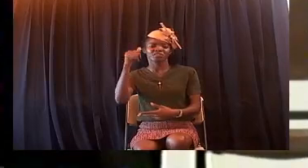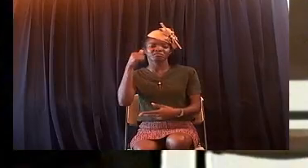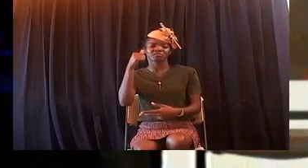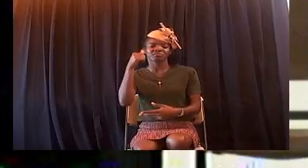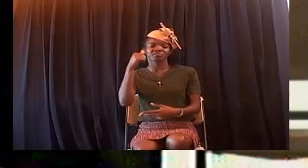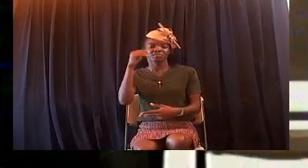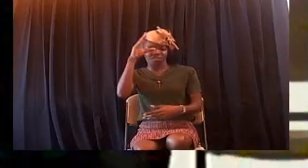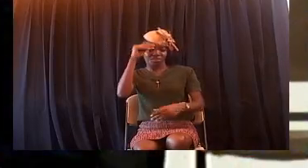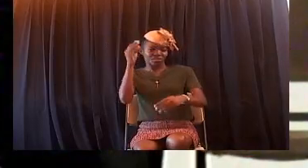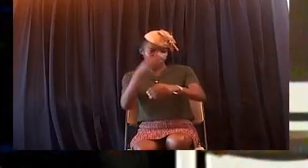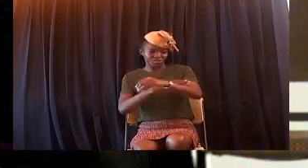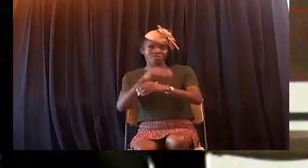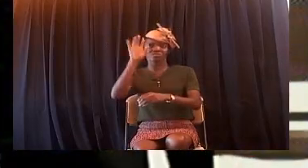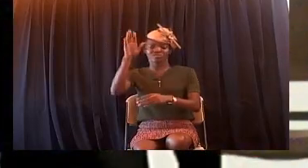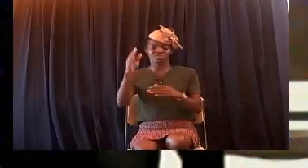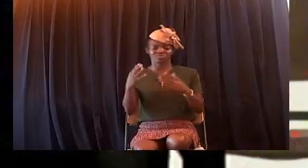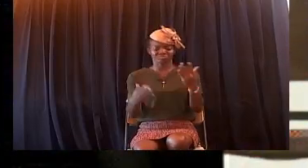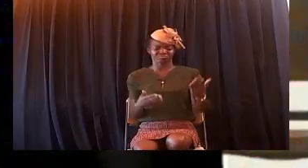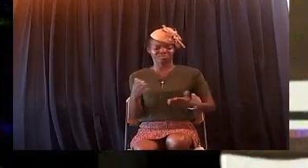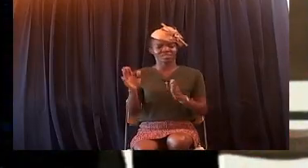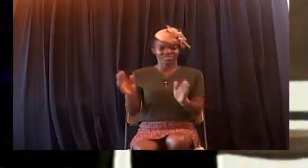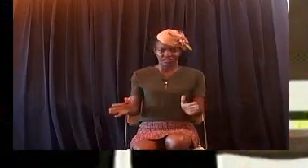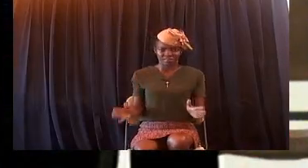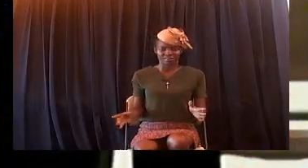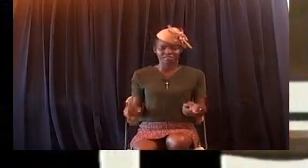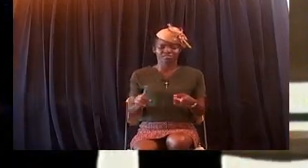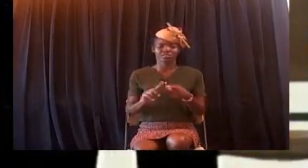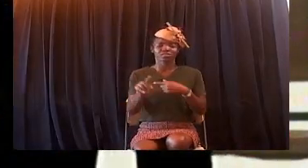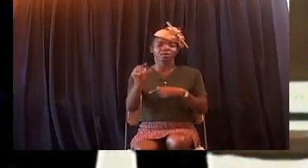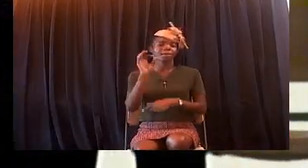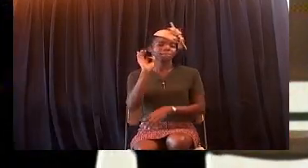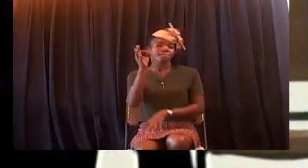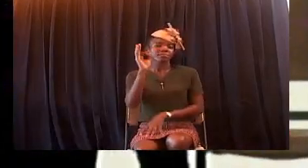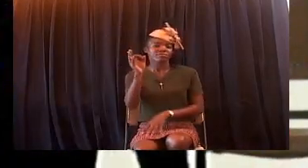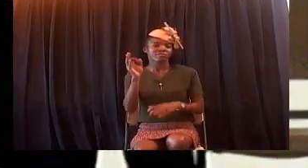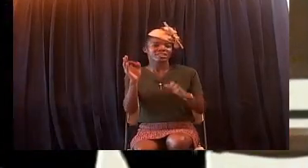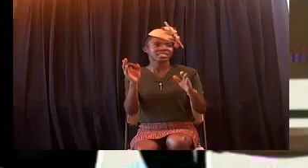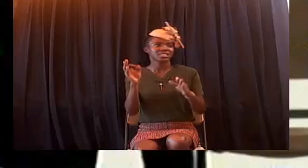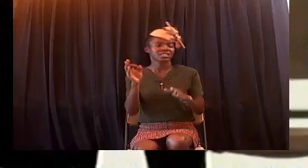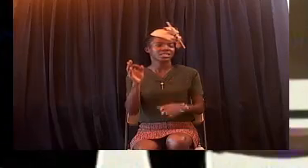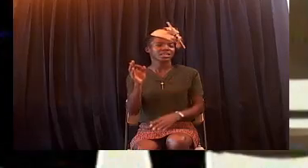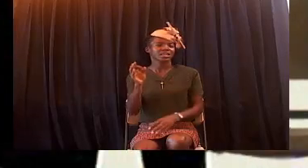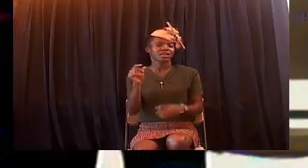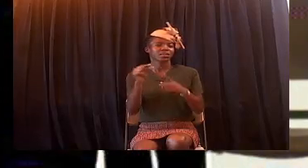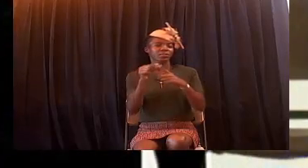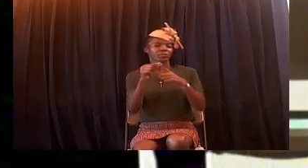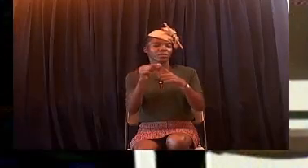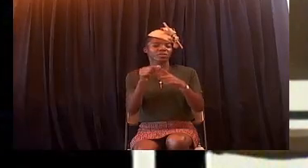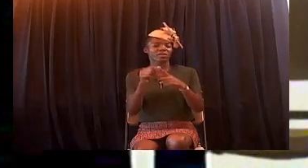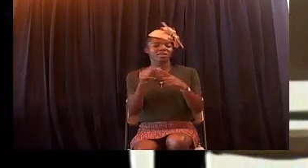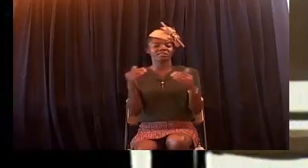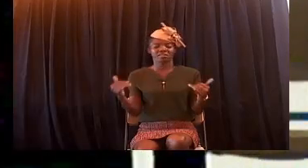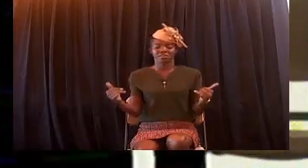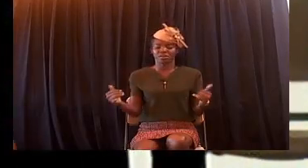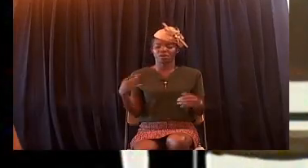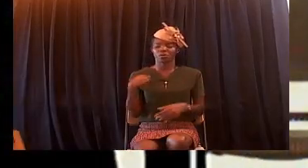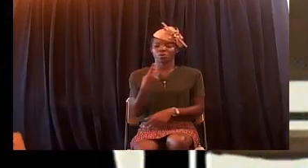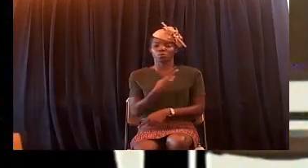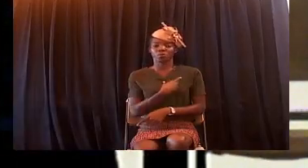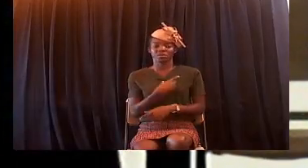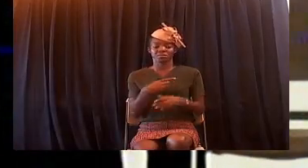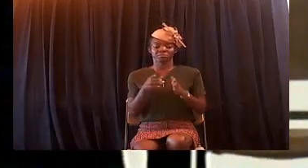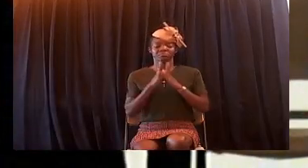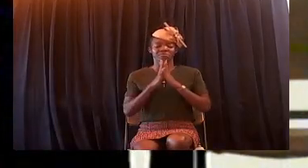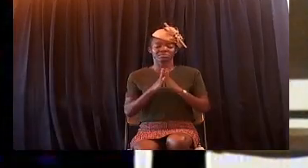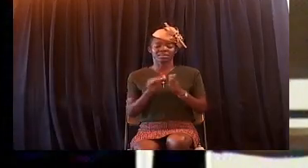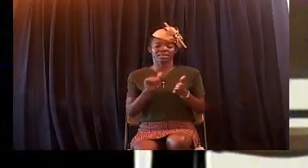servant, Brother Smith, to break bread to us today, this afternoon. I pray, mighty God, that